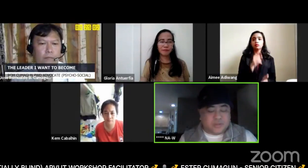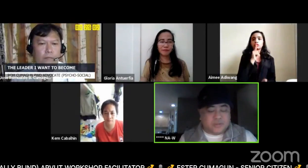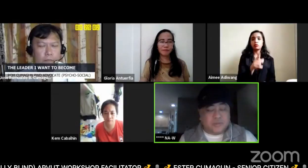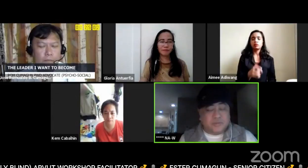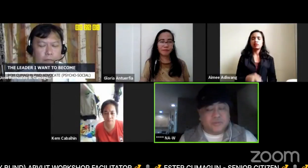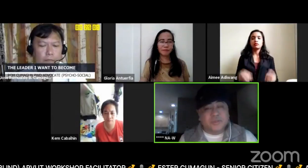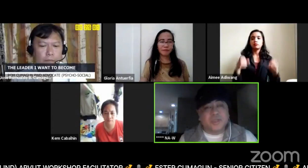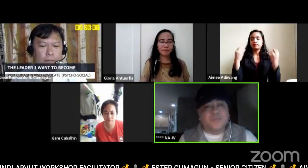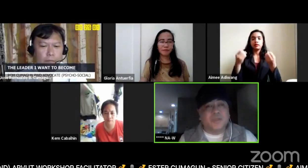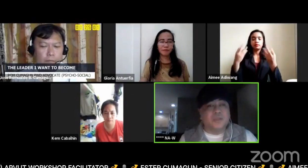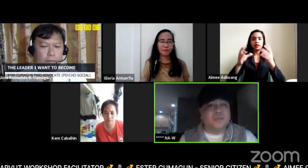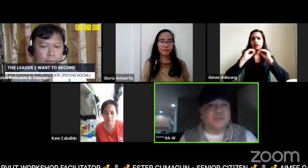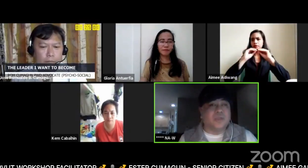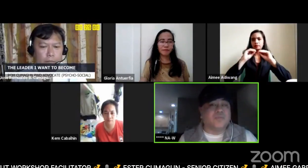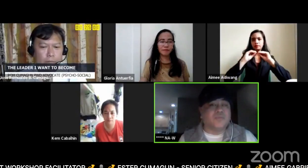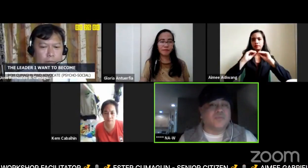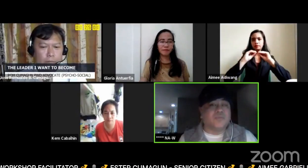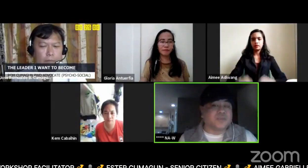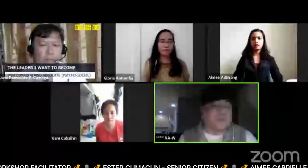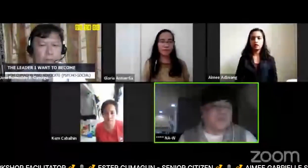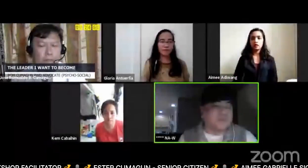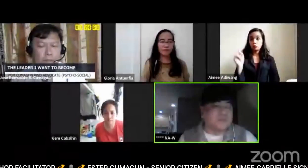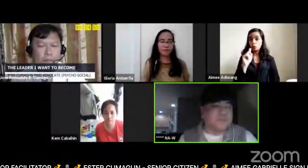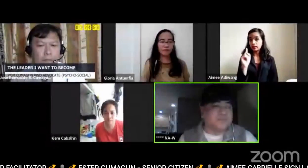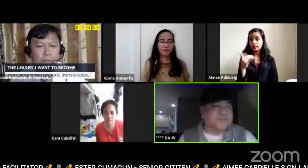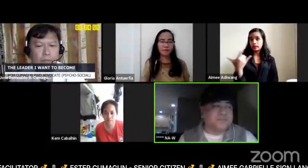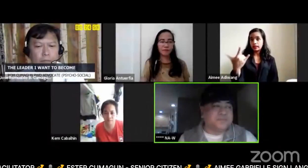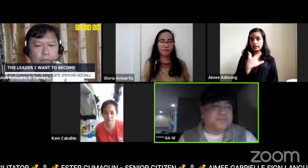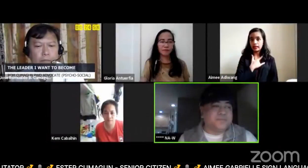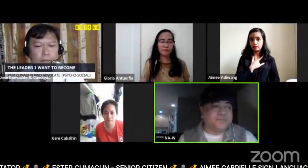nagtuturo, which is loving your neighbor as yourself,